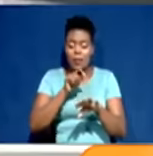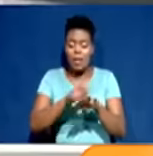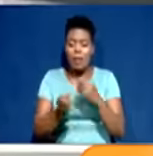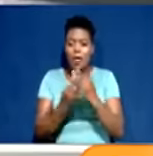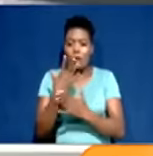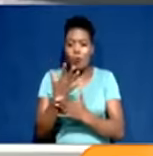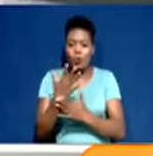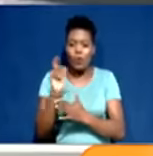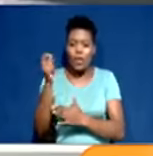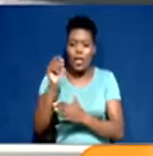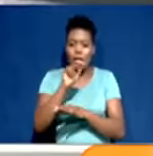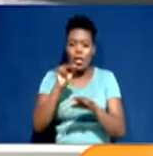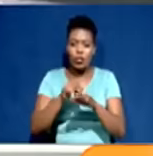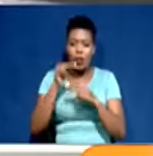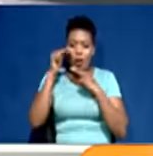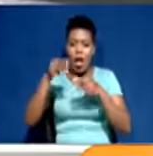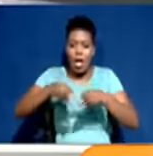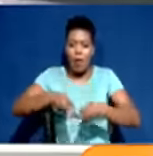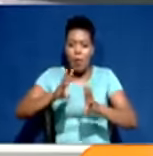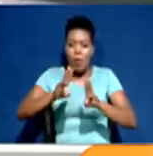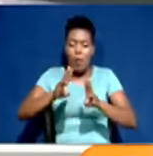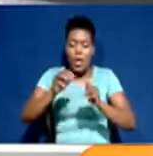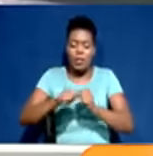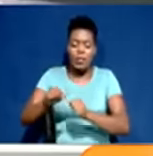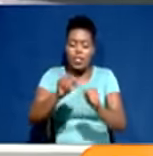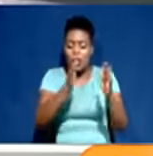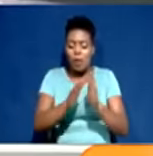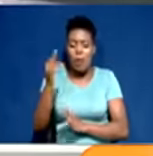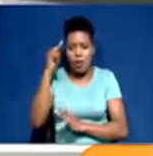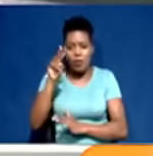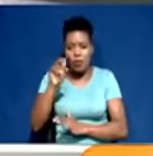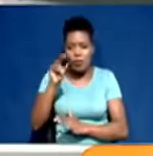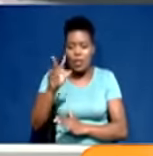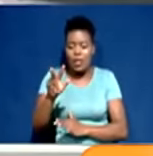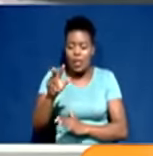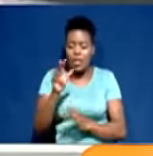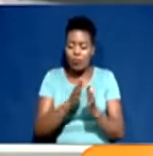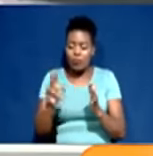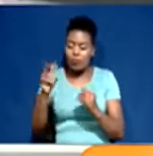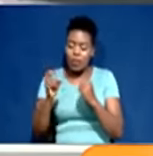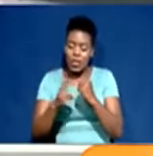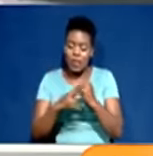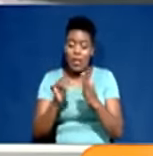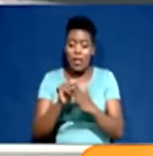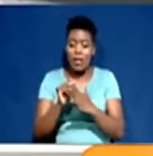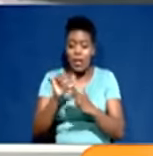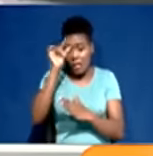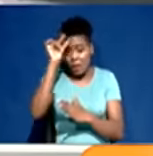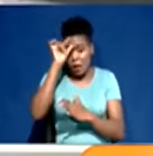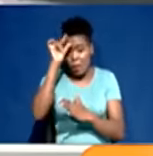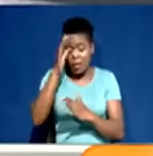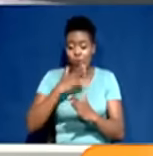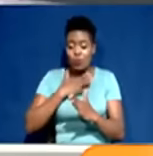during the launch of the Kenya National Highways Authority strategic plan for 2023 to 2027. This even as the government seeks